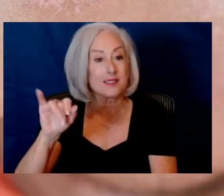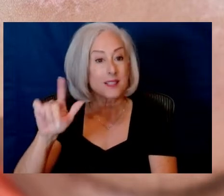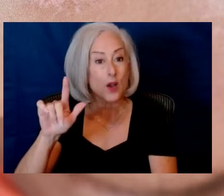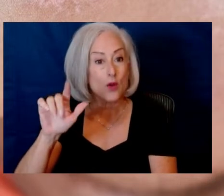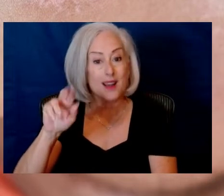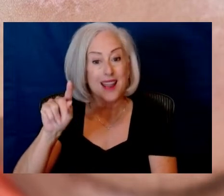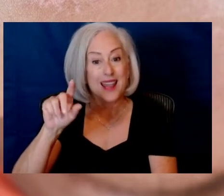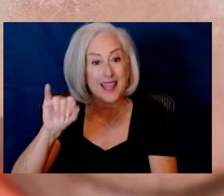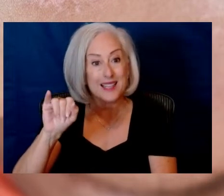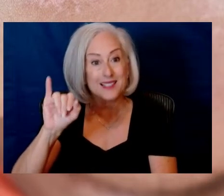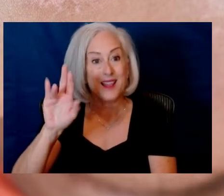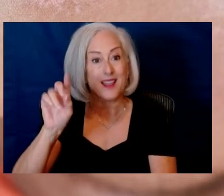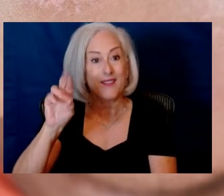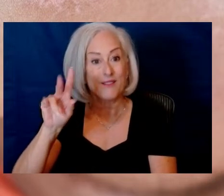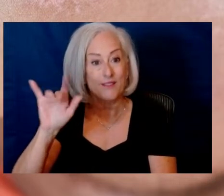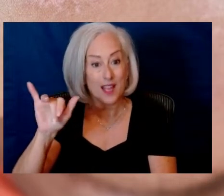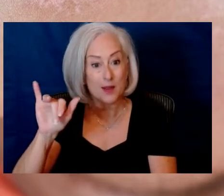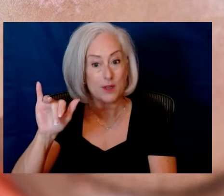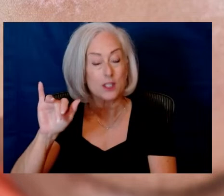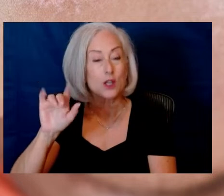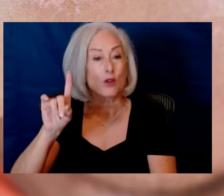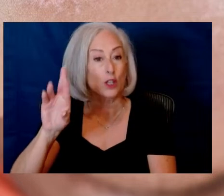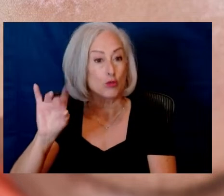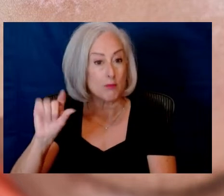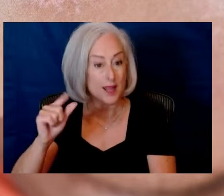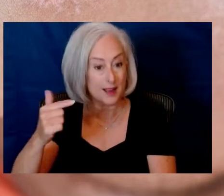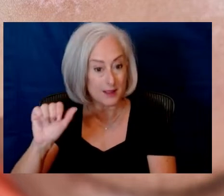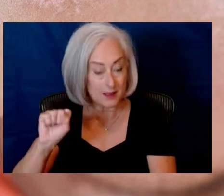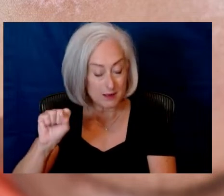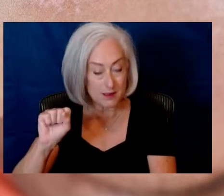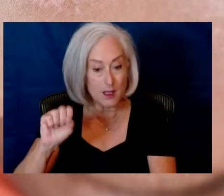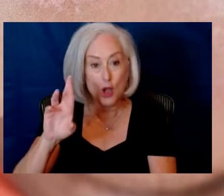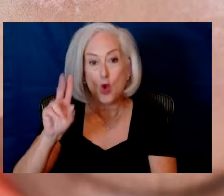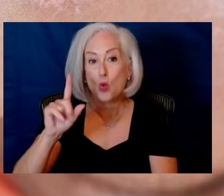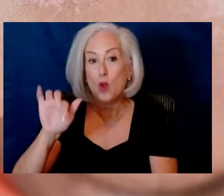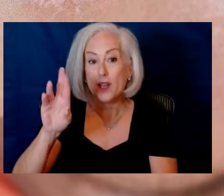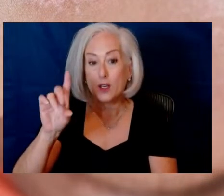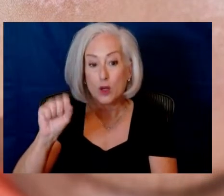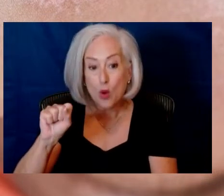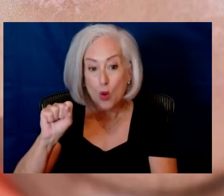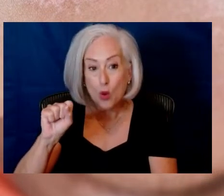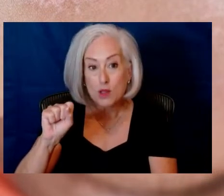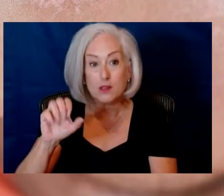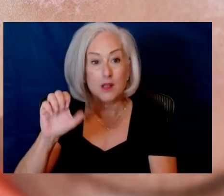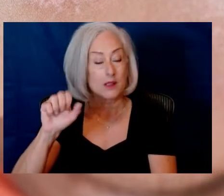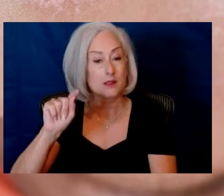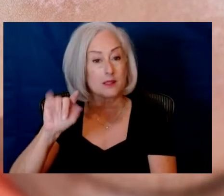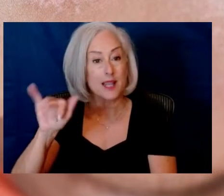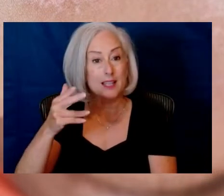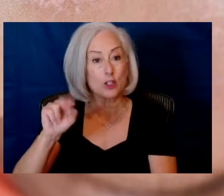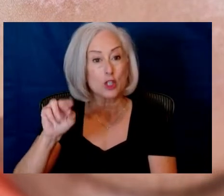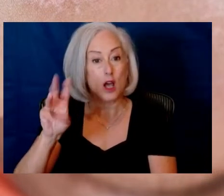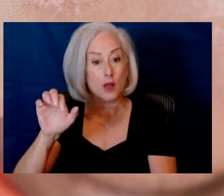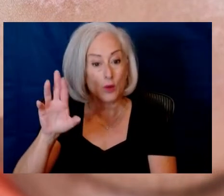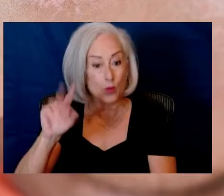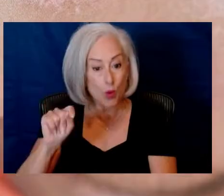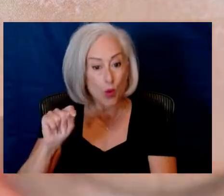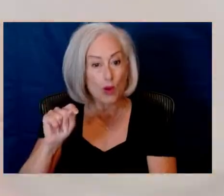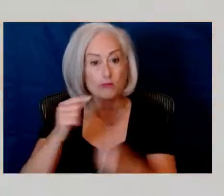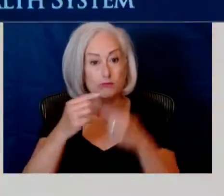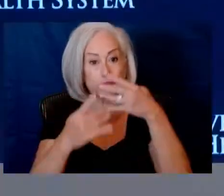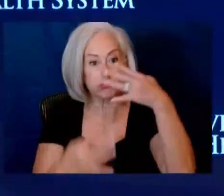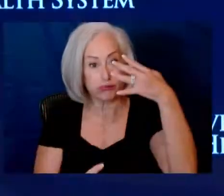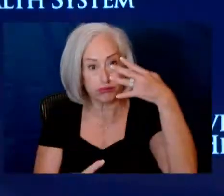medication. These are used for a number of different things as well. Are you using any of these in your